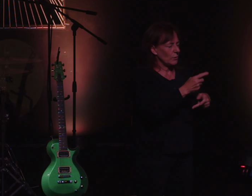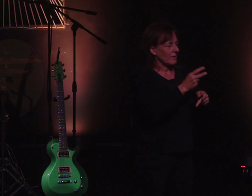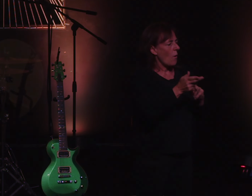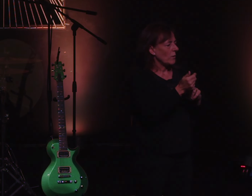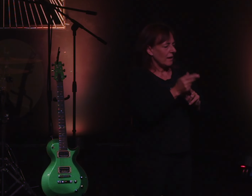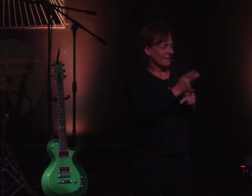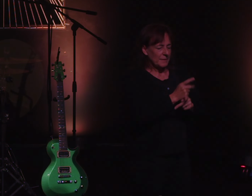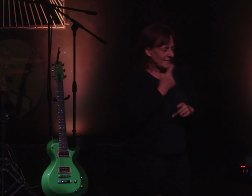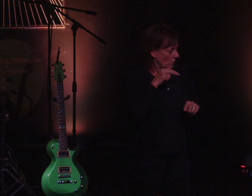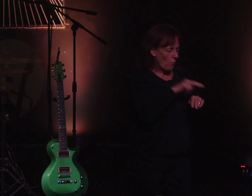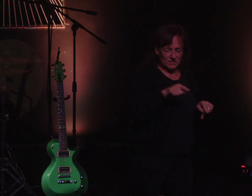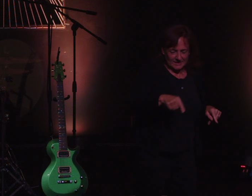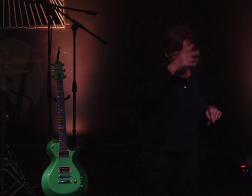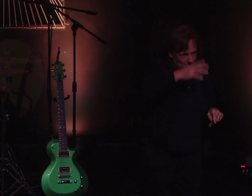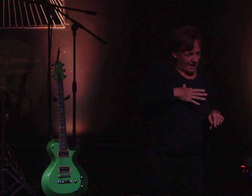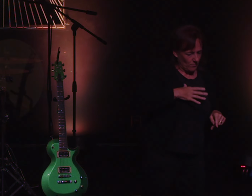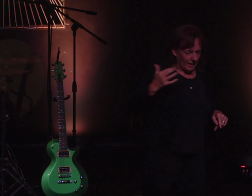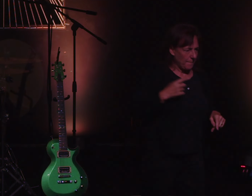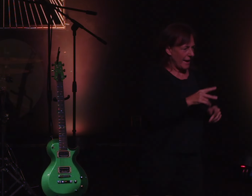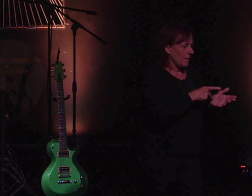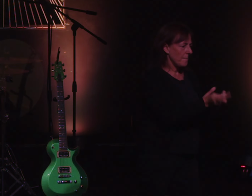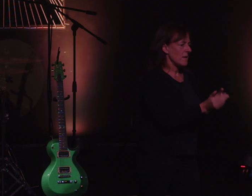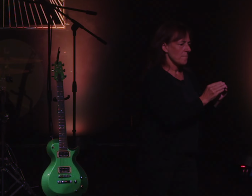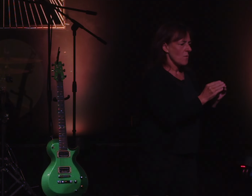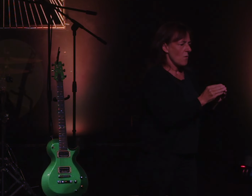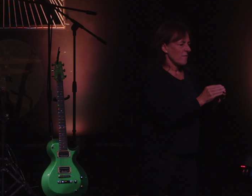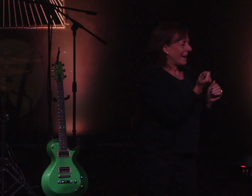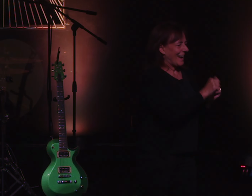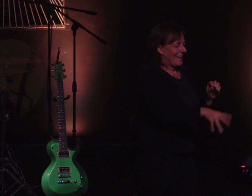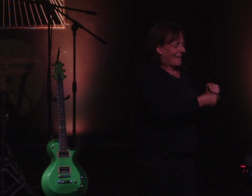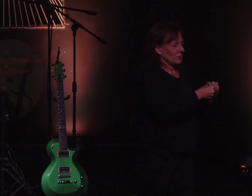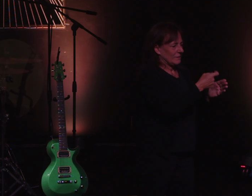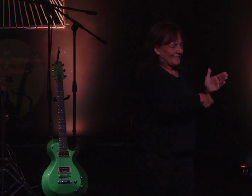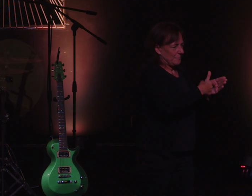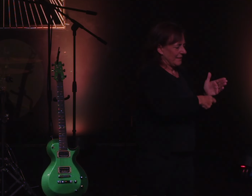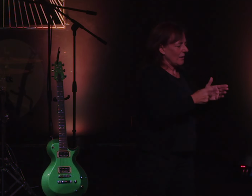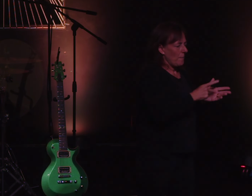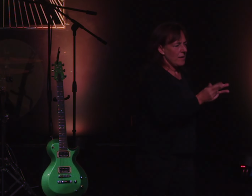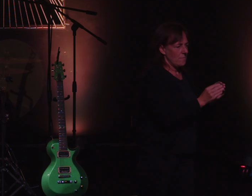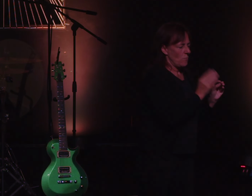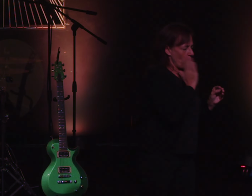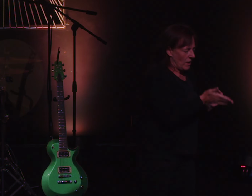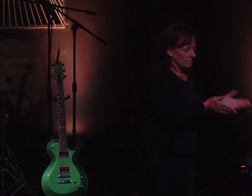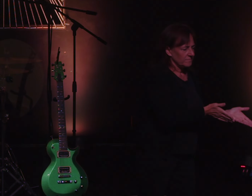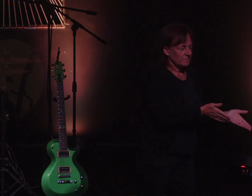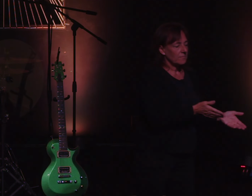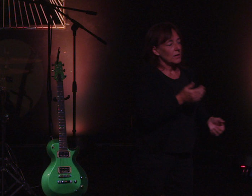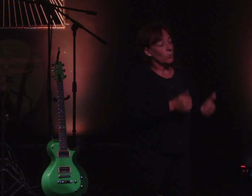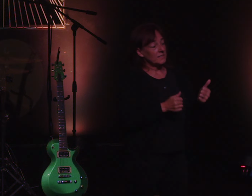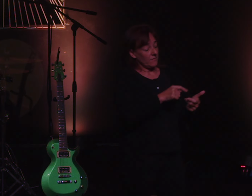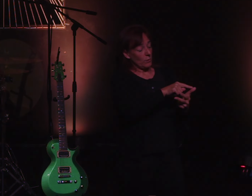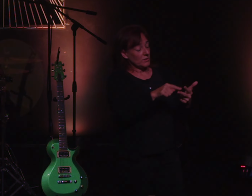after him,' he said, 'and when I return, I will reimburse you for any extra expense that you may have.' Which of